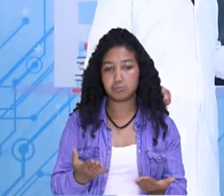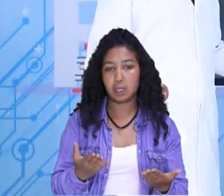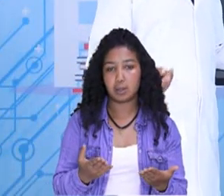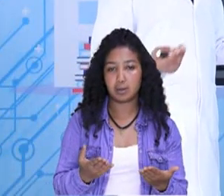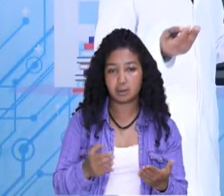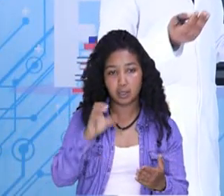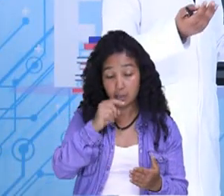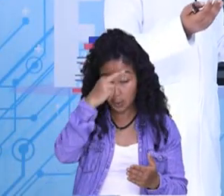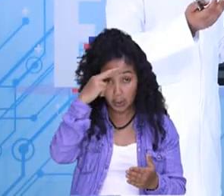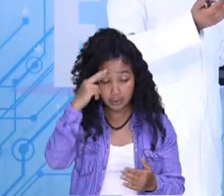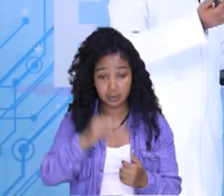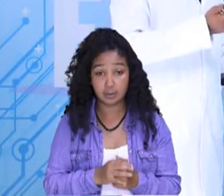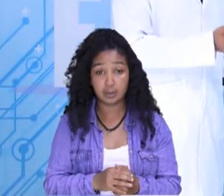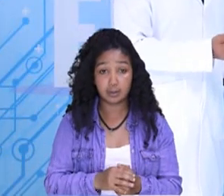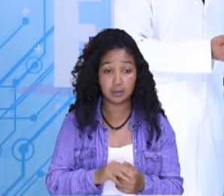obvious because